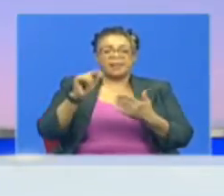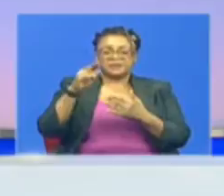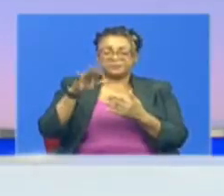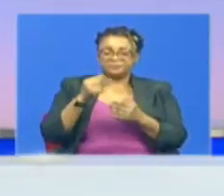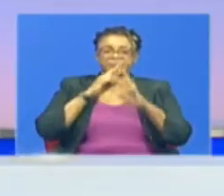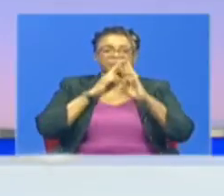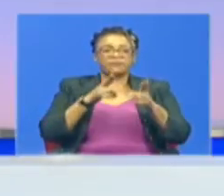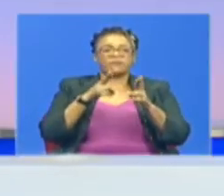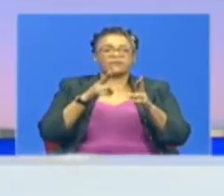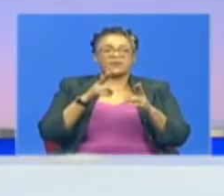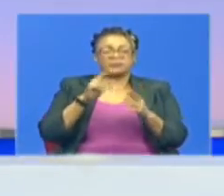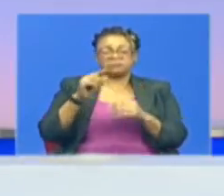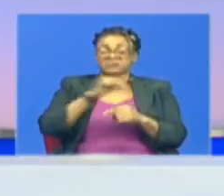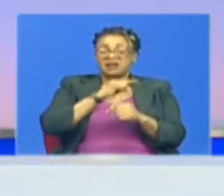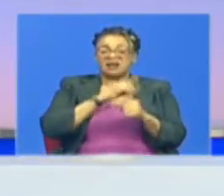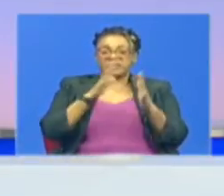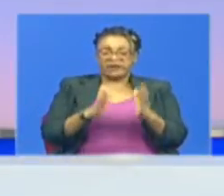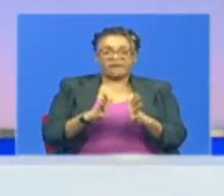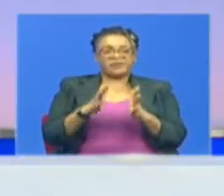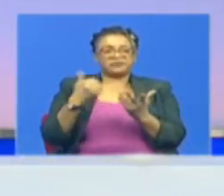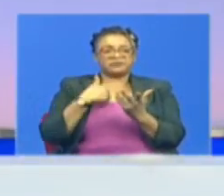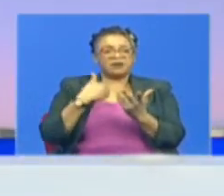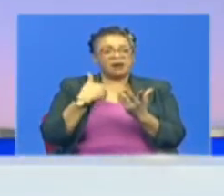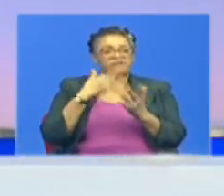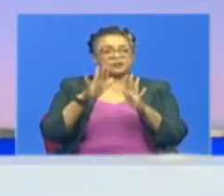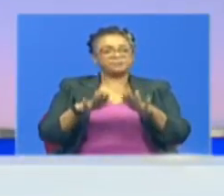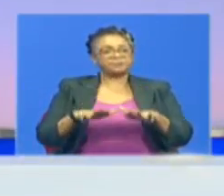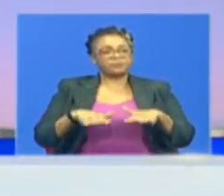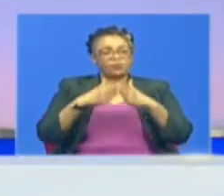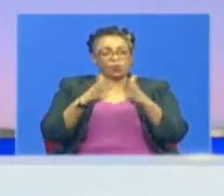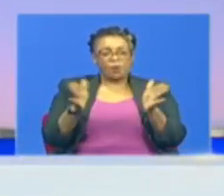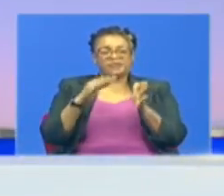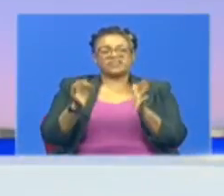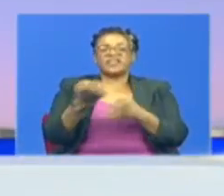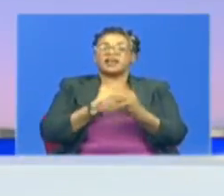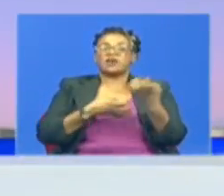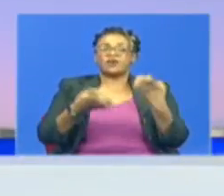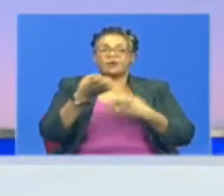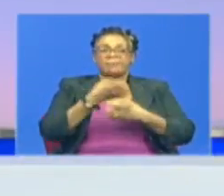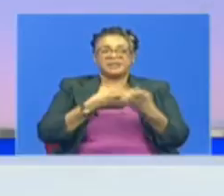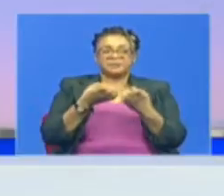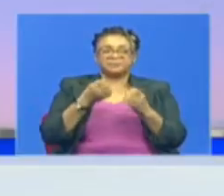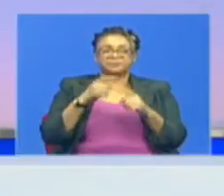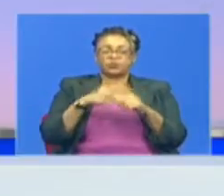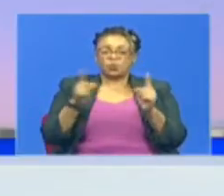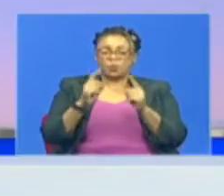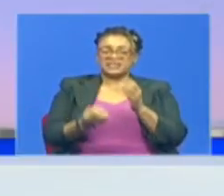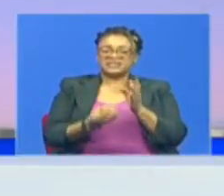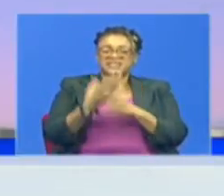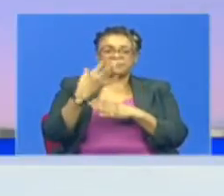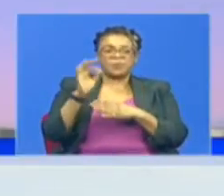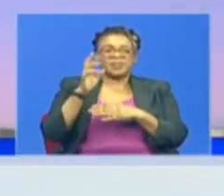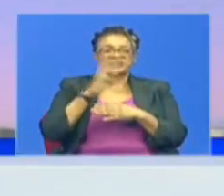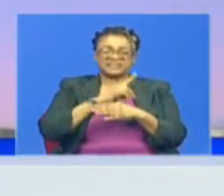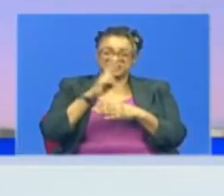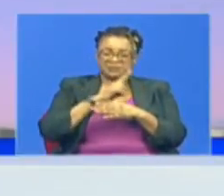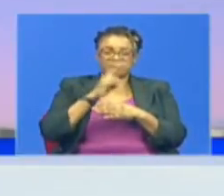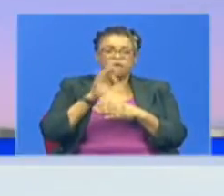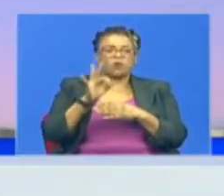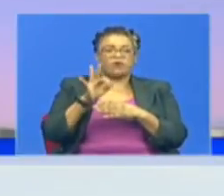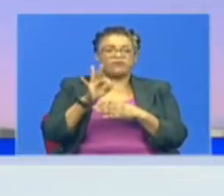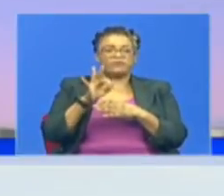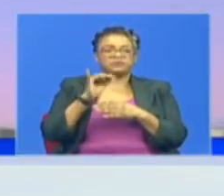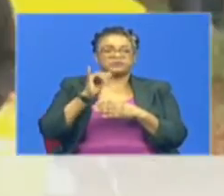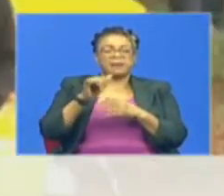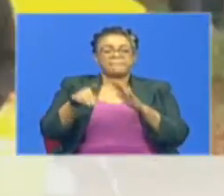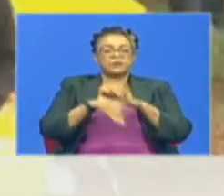Council of Governors called for a gradual reopening of the economy, subject to the setting up of a strict regime of containment